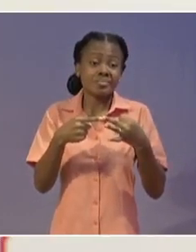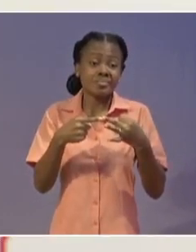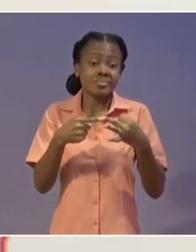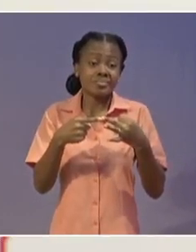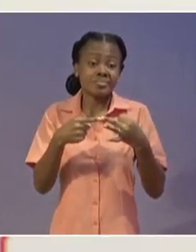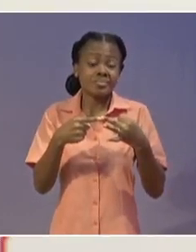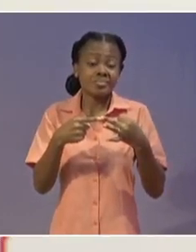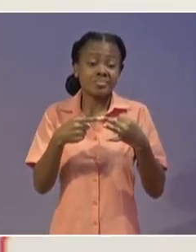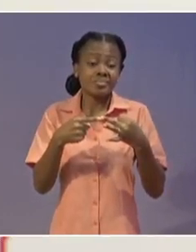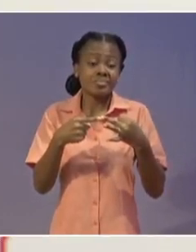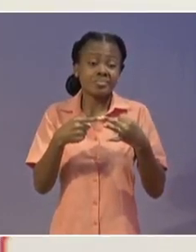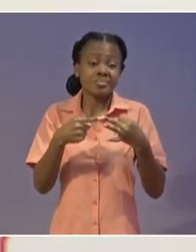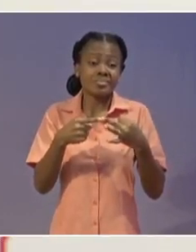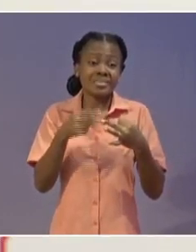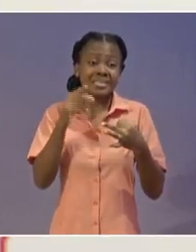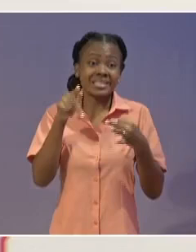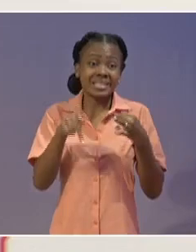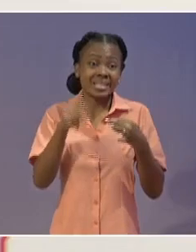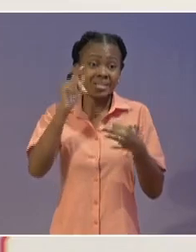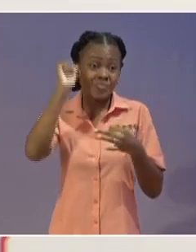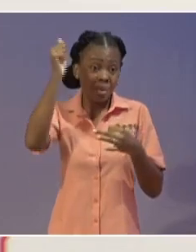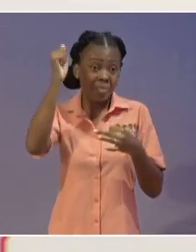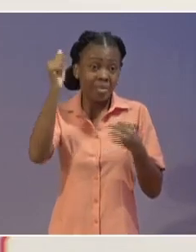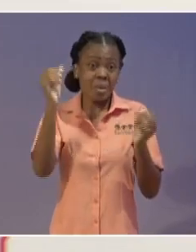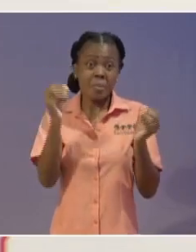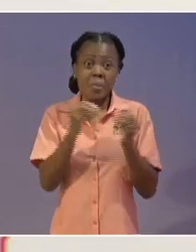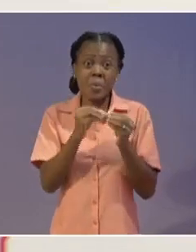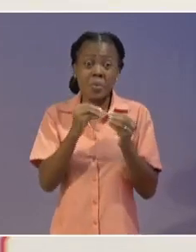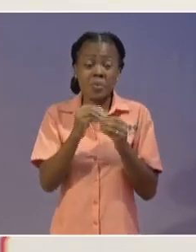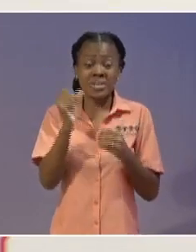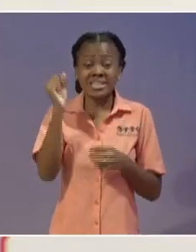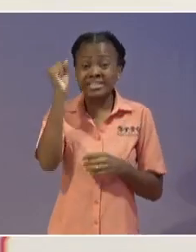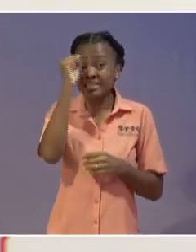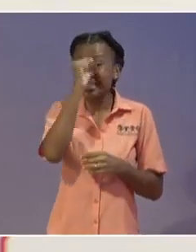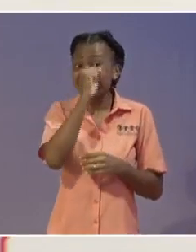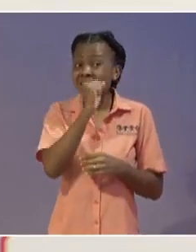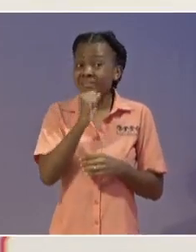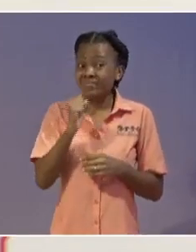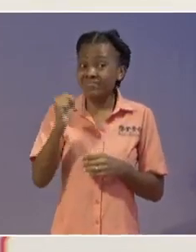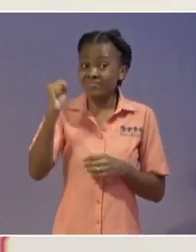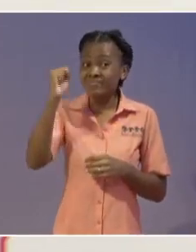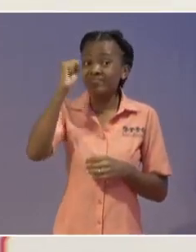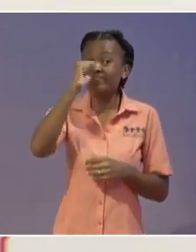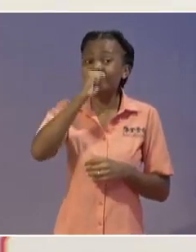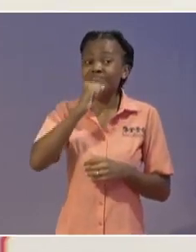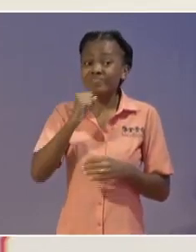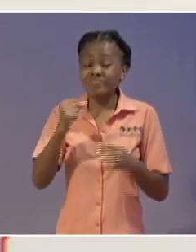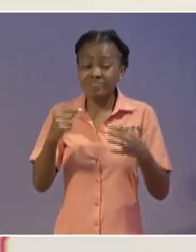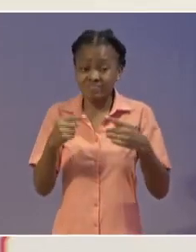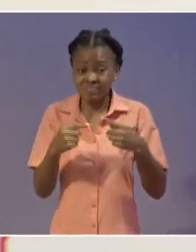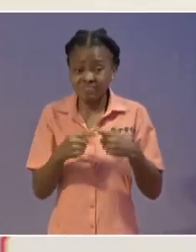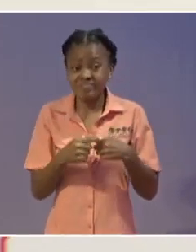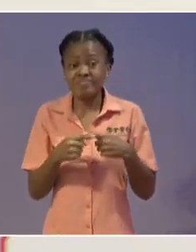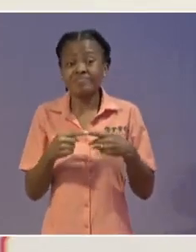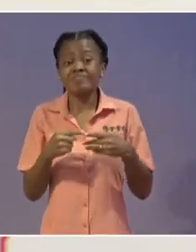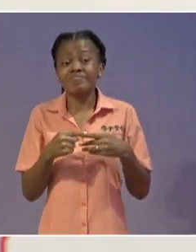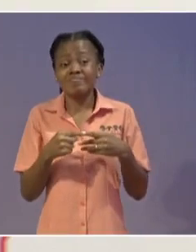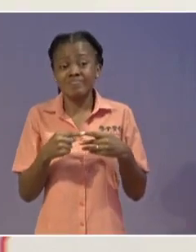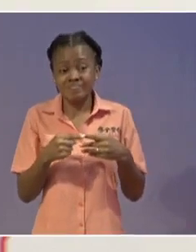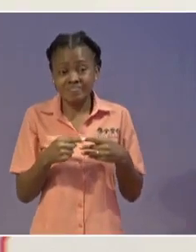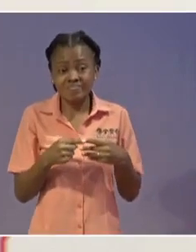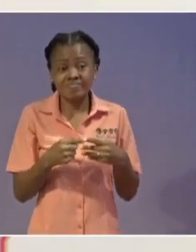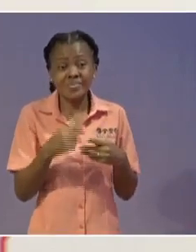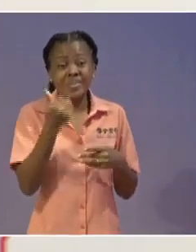are much more critical than the one in Cora. And number 3, in terms of that one, is we have a